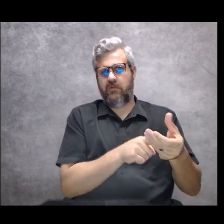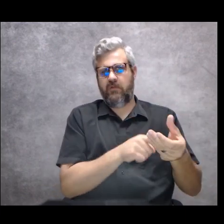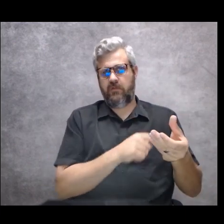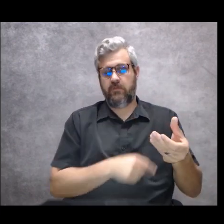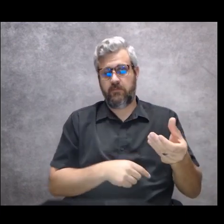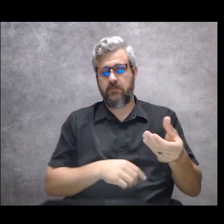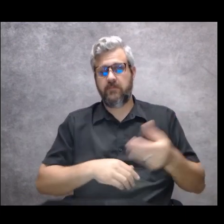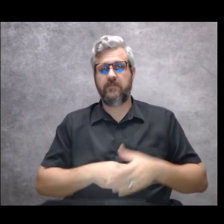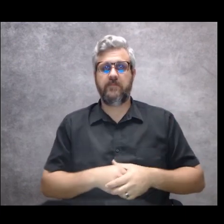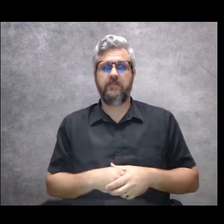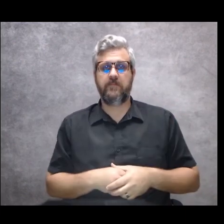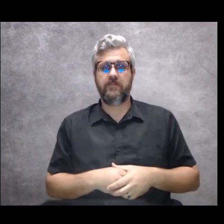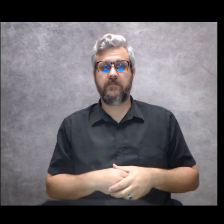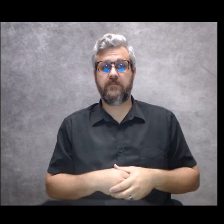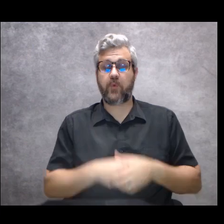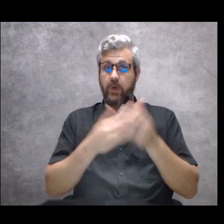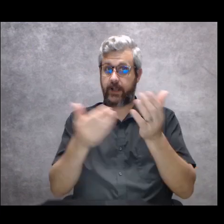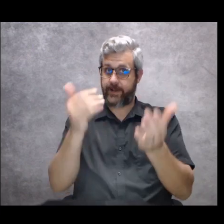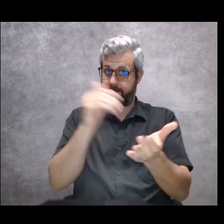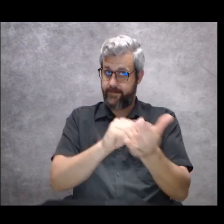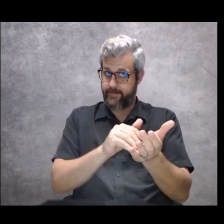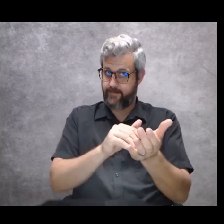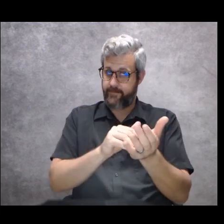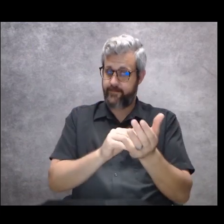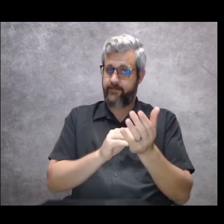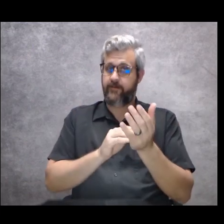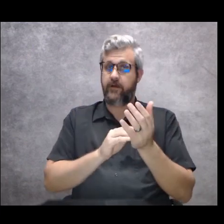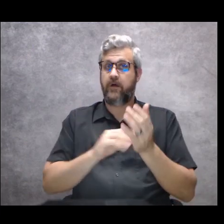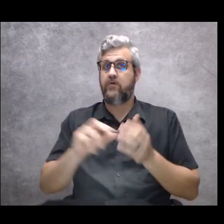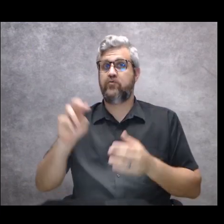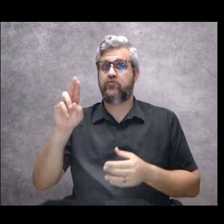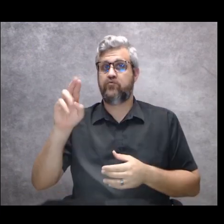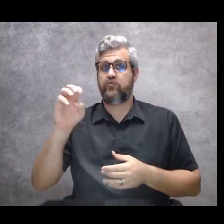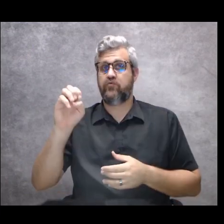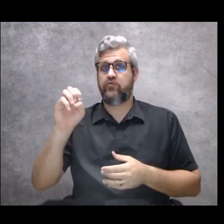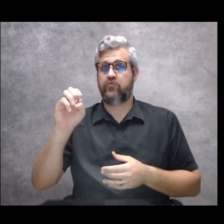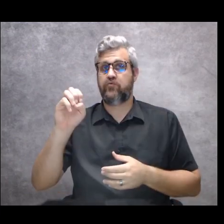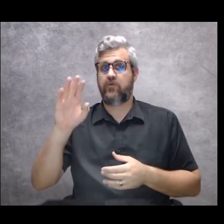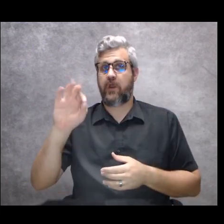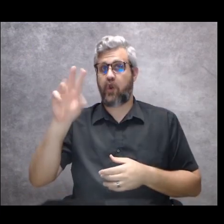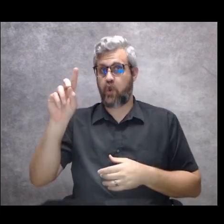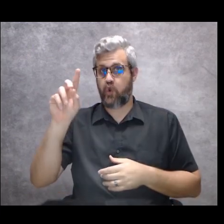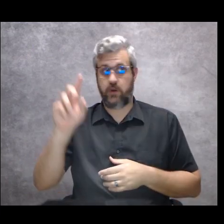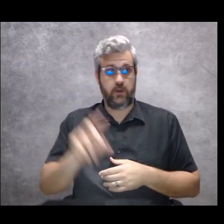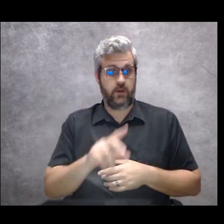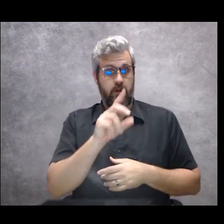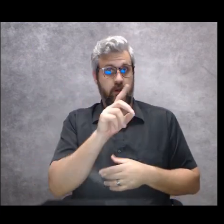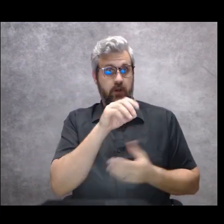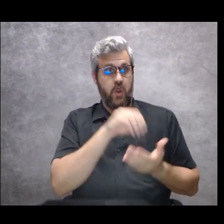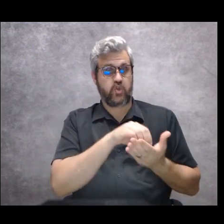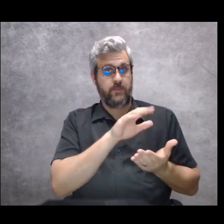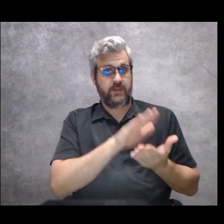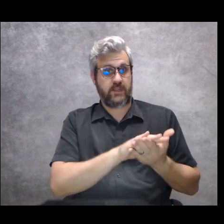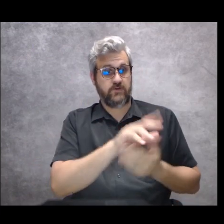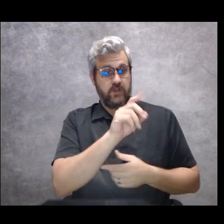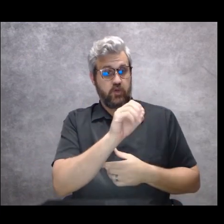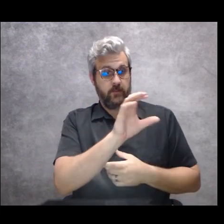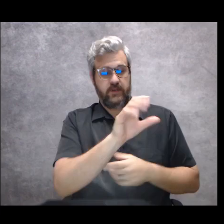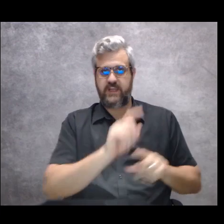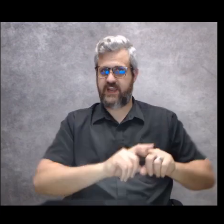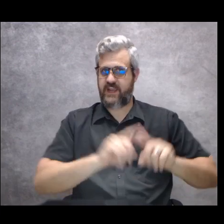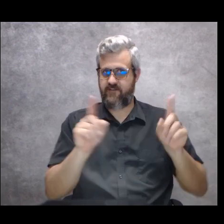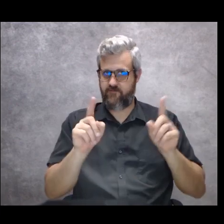So again, a record and documentation are 2 different things. The record is what is